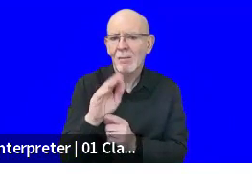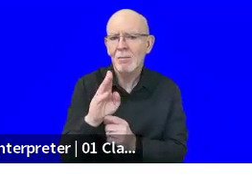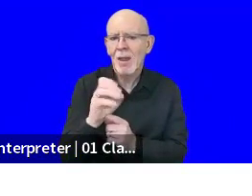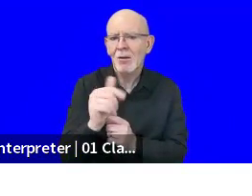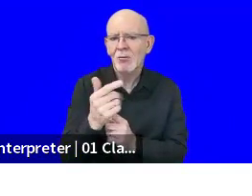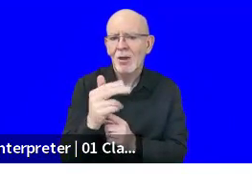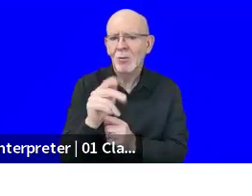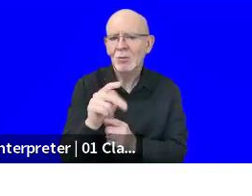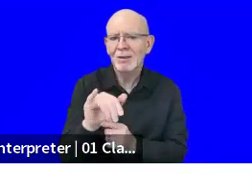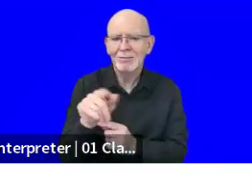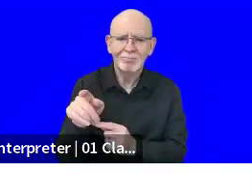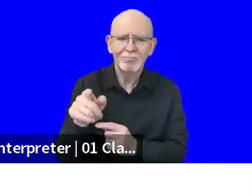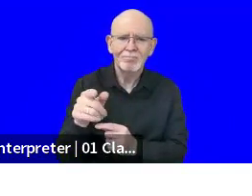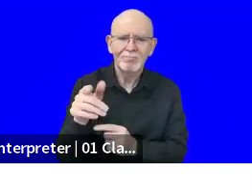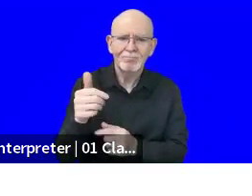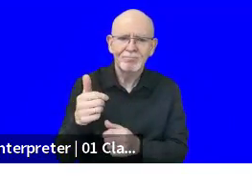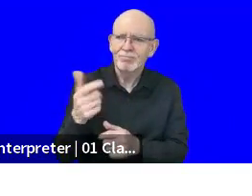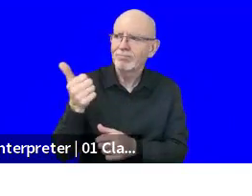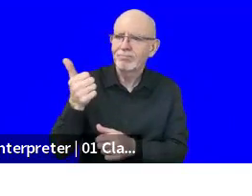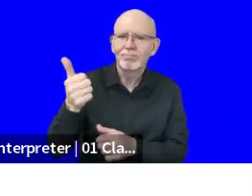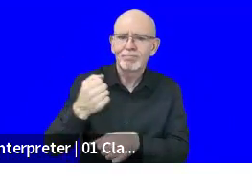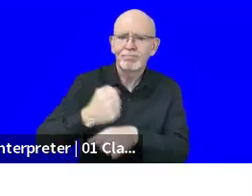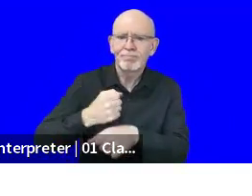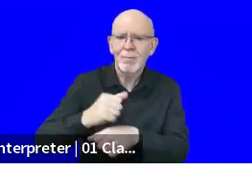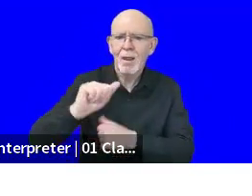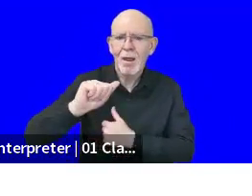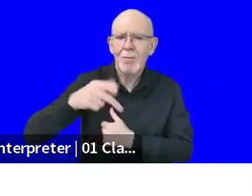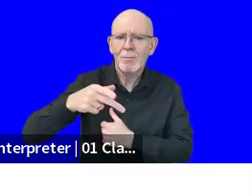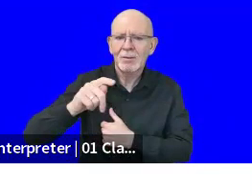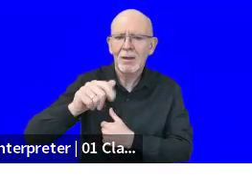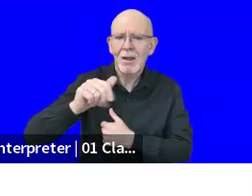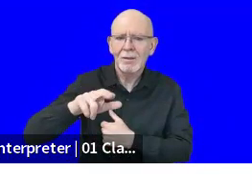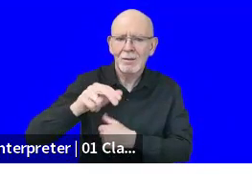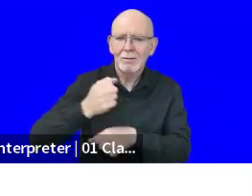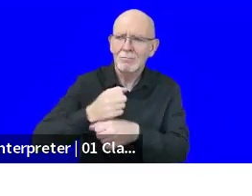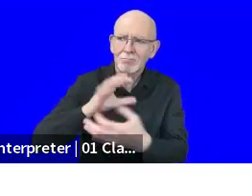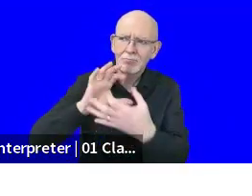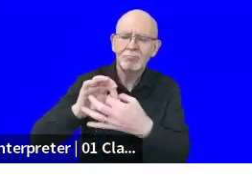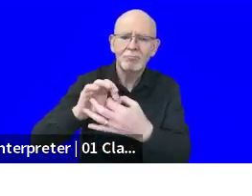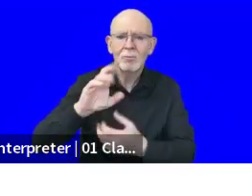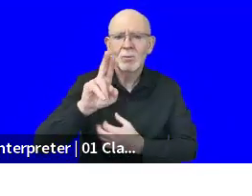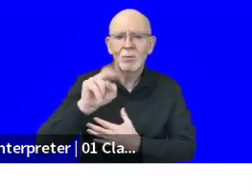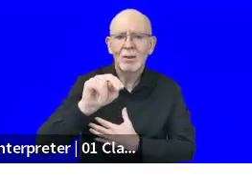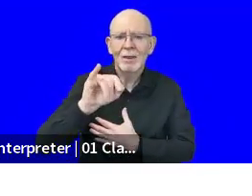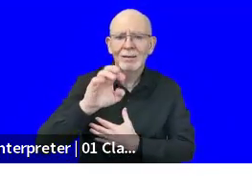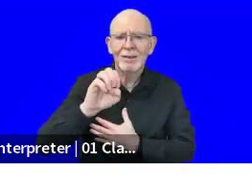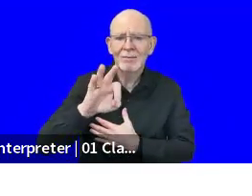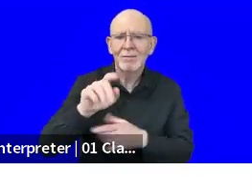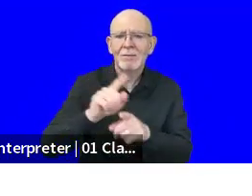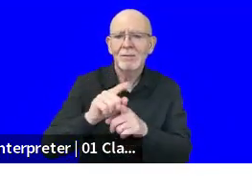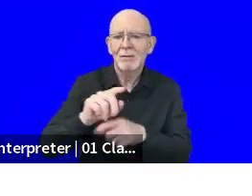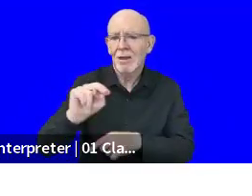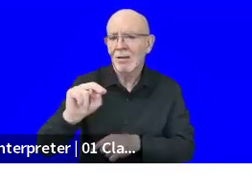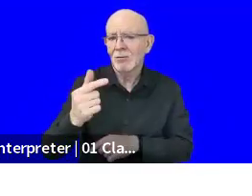that is supporting service provision for children with disabilities in Georgia. She has been extensively